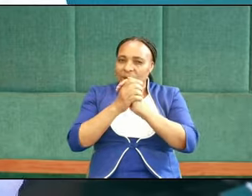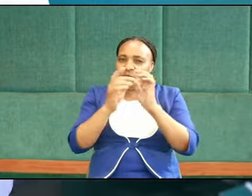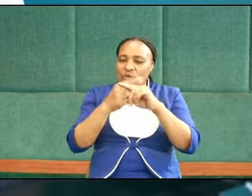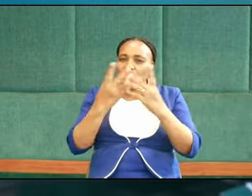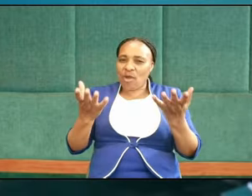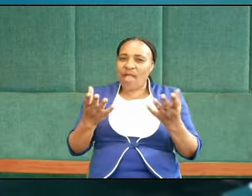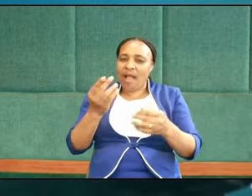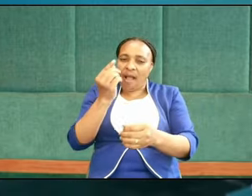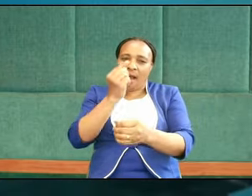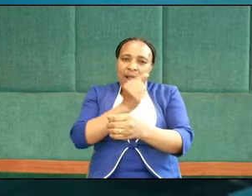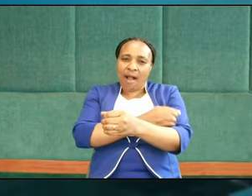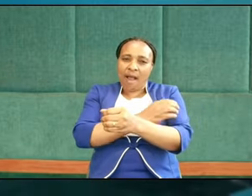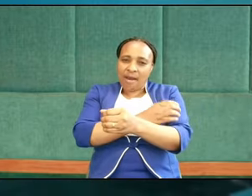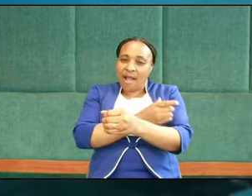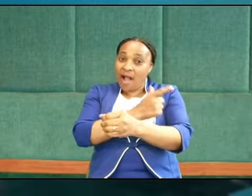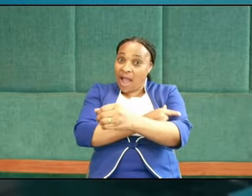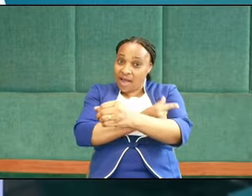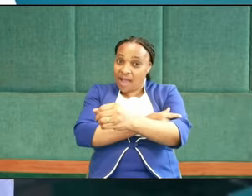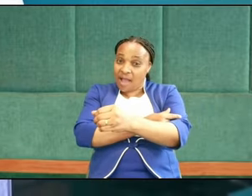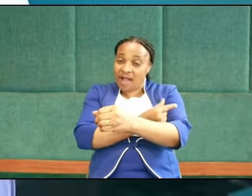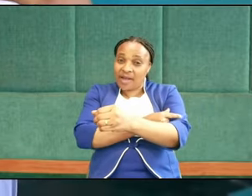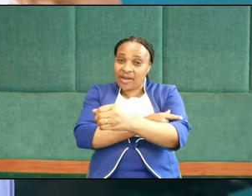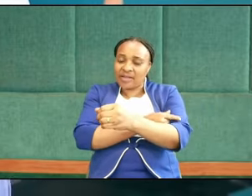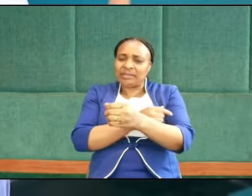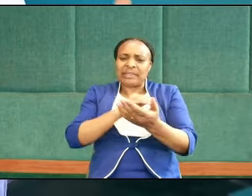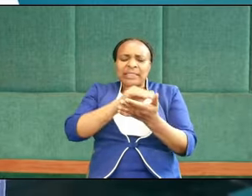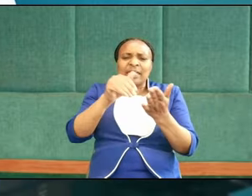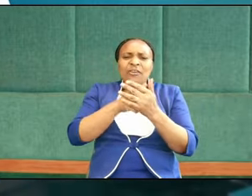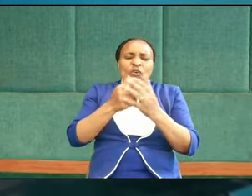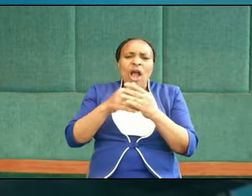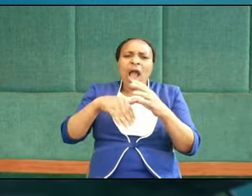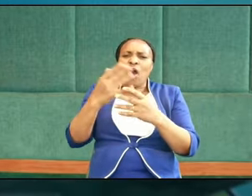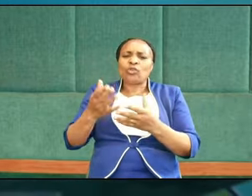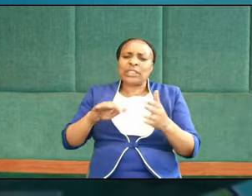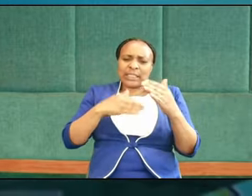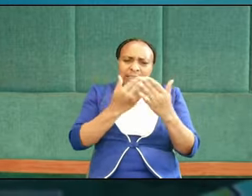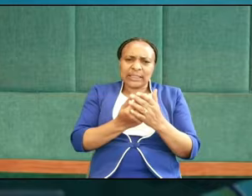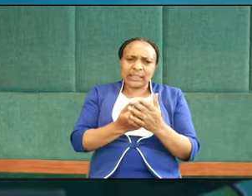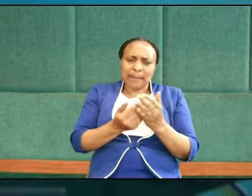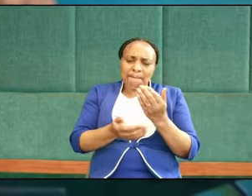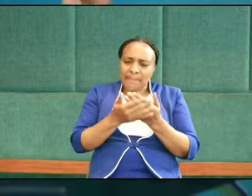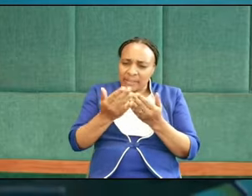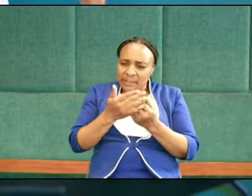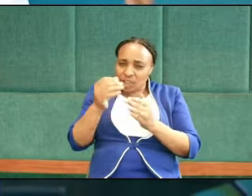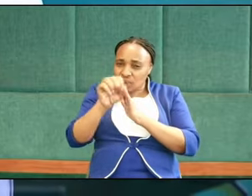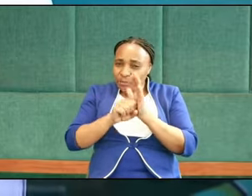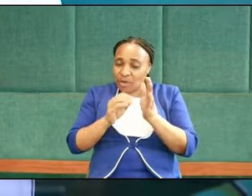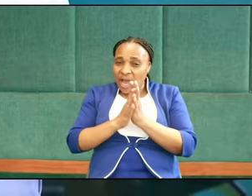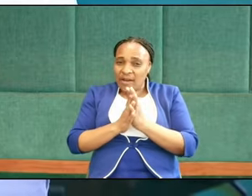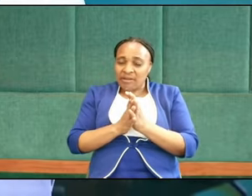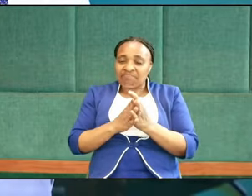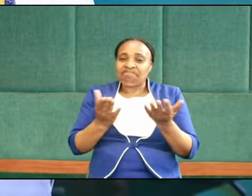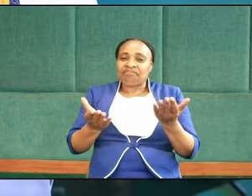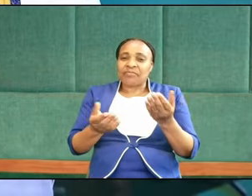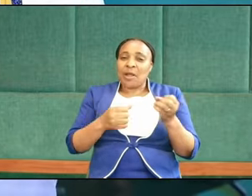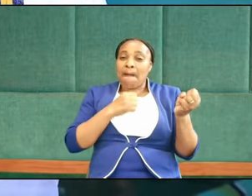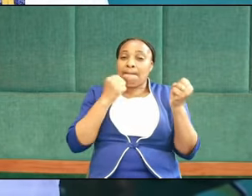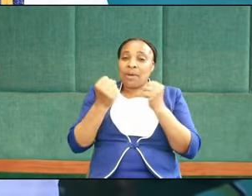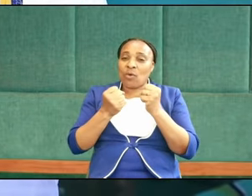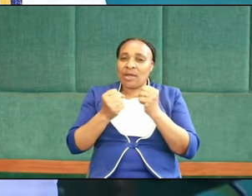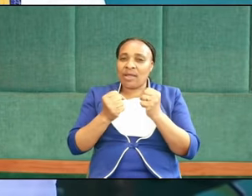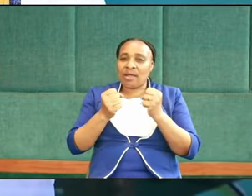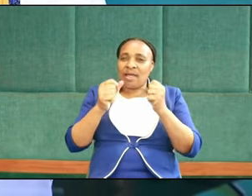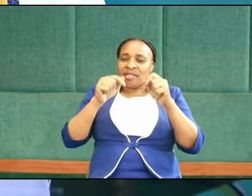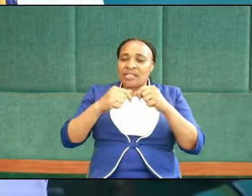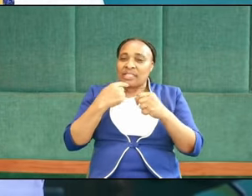in Ghana, the Center for Outreach, Mentorship and Empowerment. And our team specifically say, we should